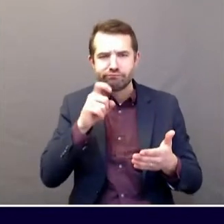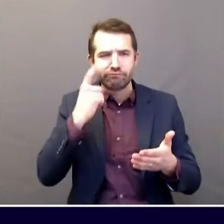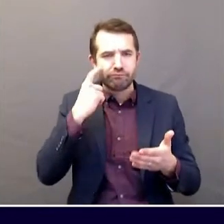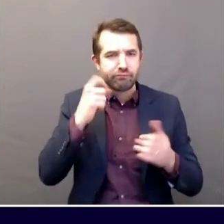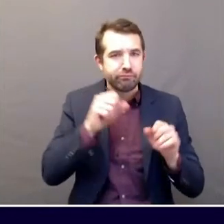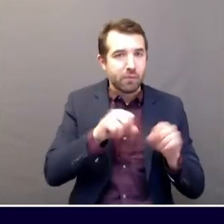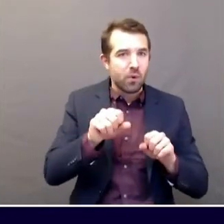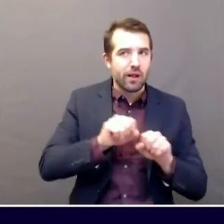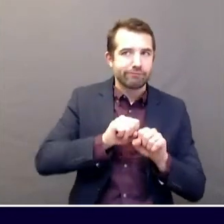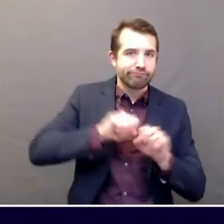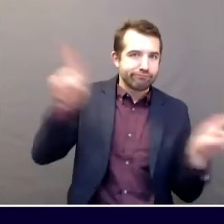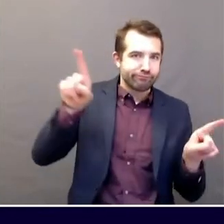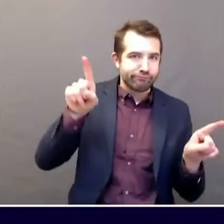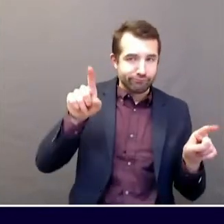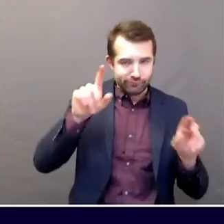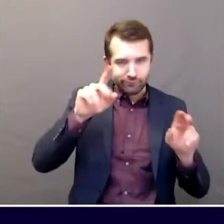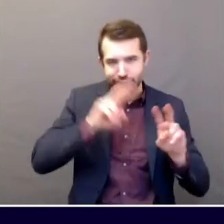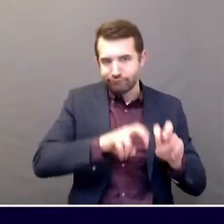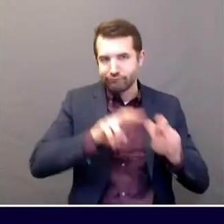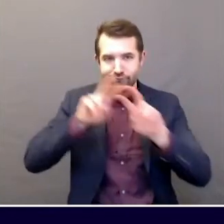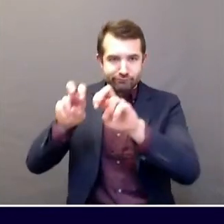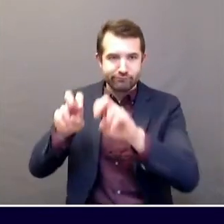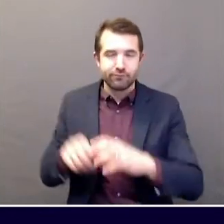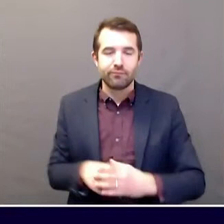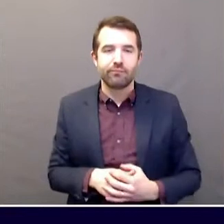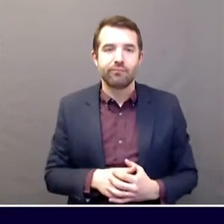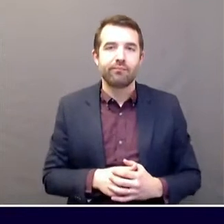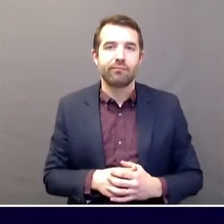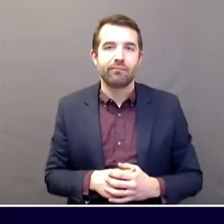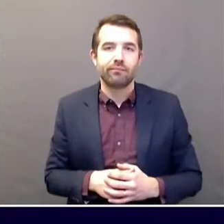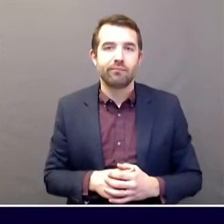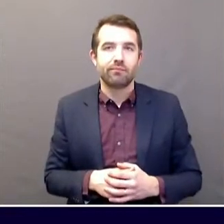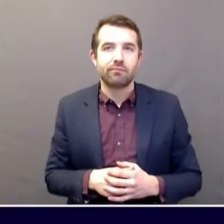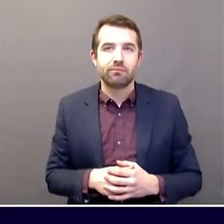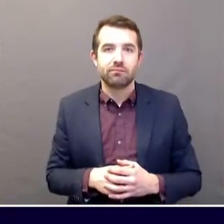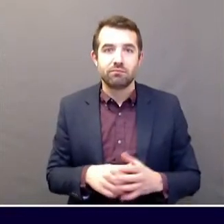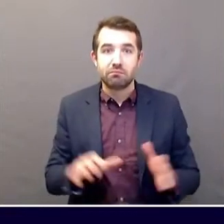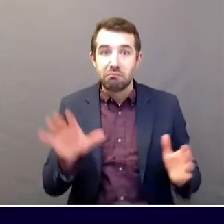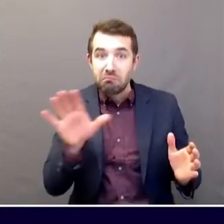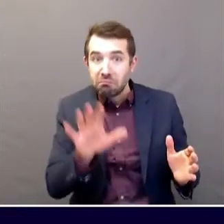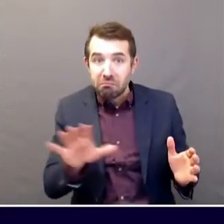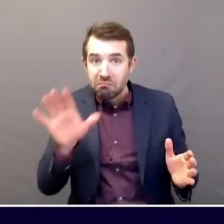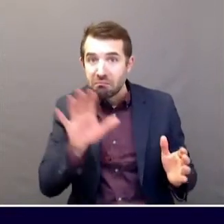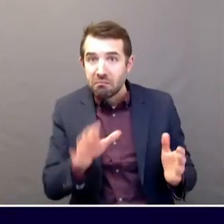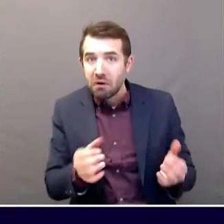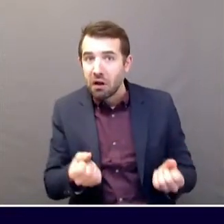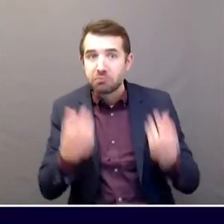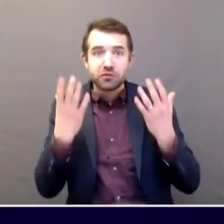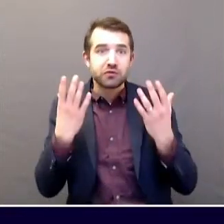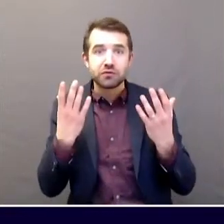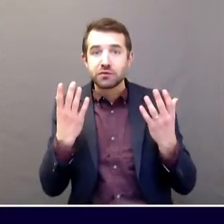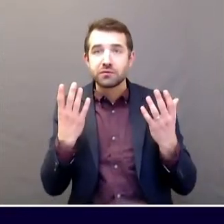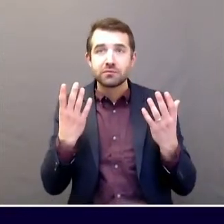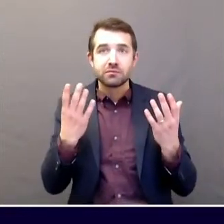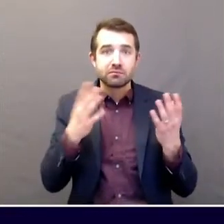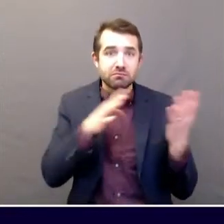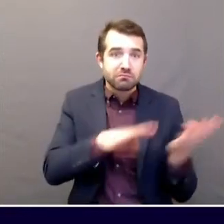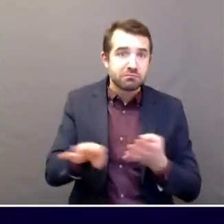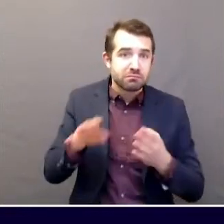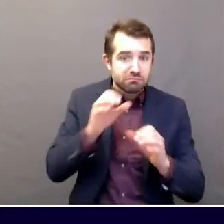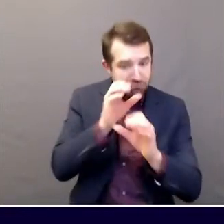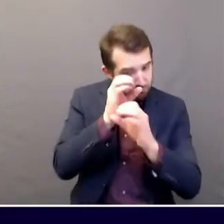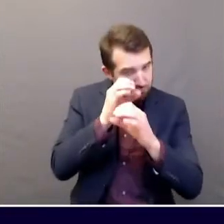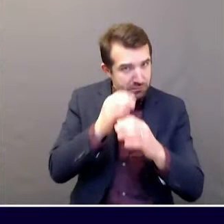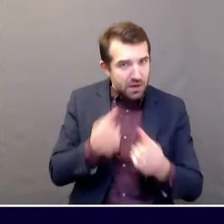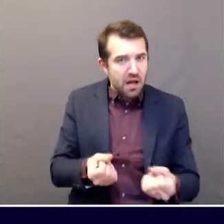Can you give us an, kind of an amount of how many, how many tests, I guess, you're sequencing, or what level? Yes. Yeah.